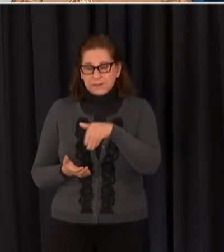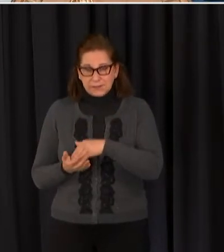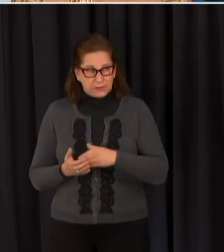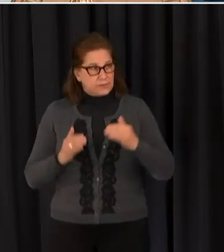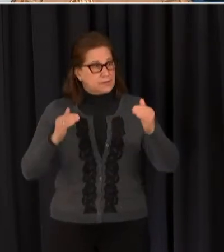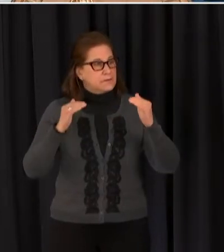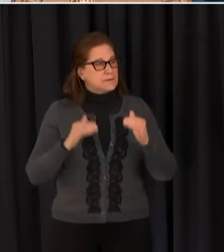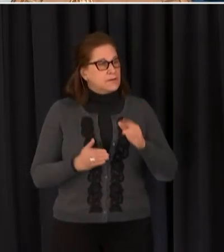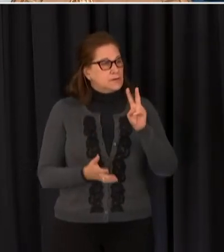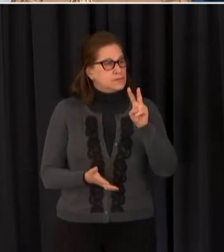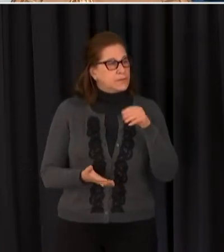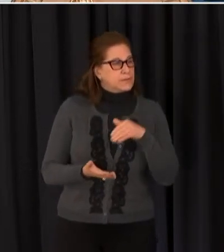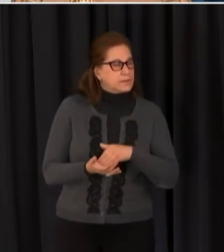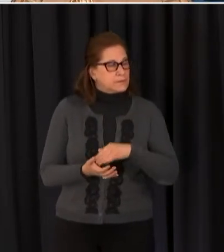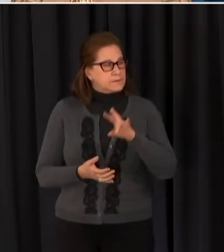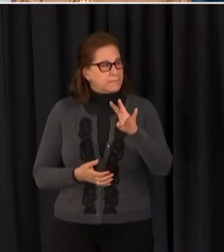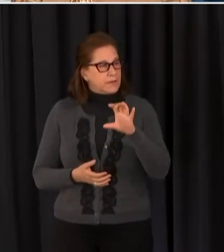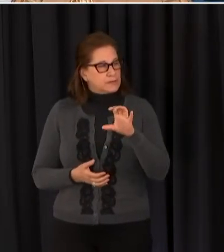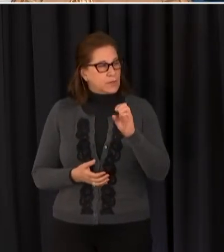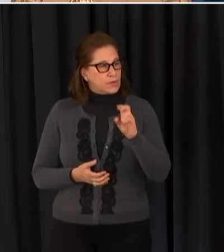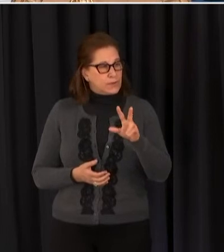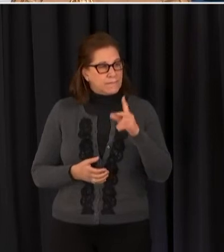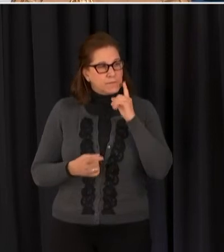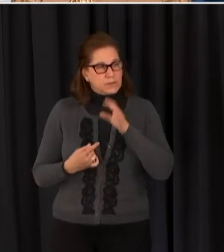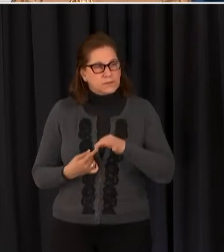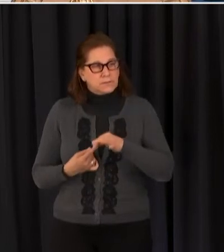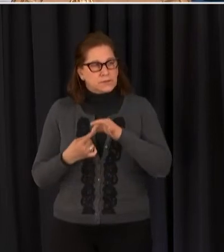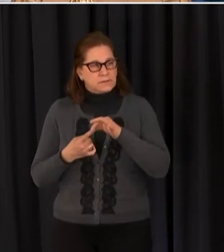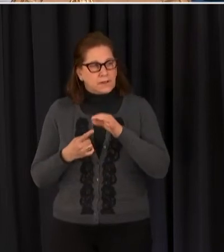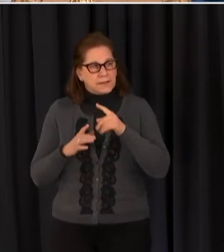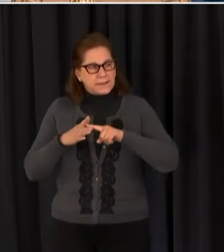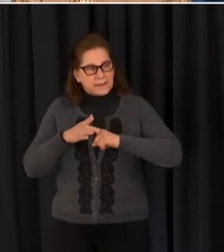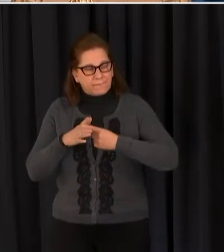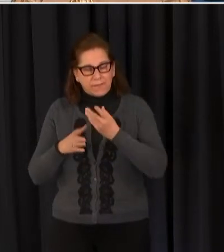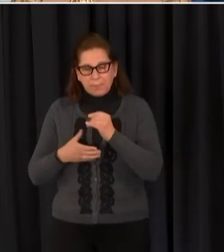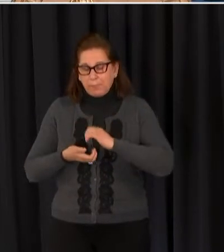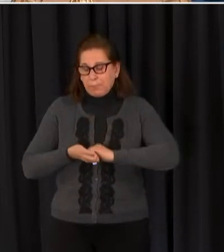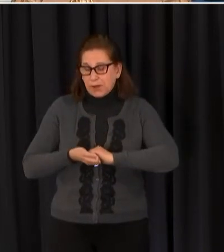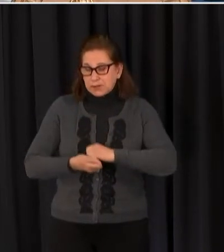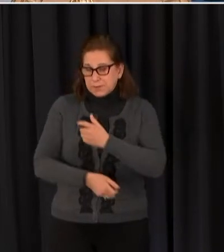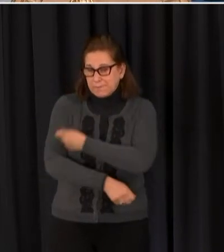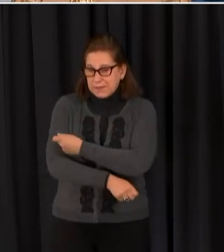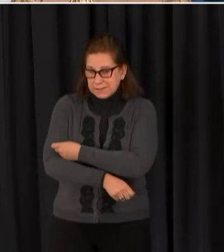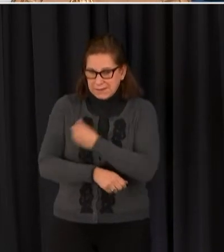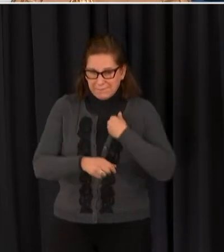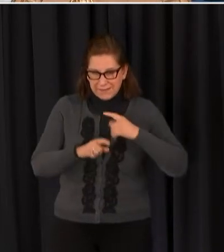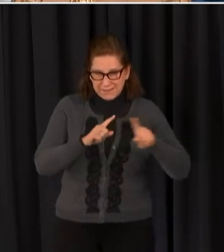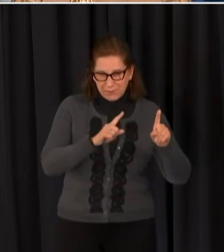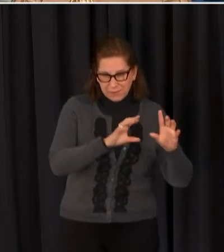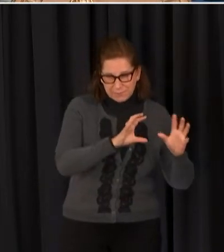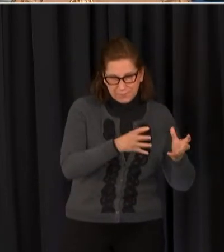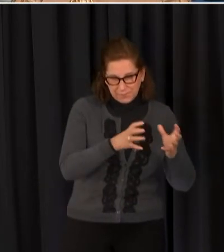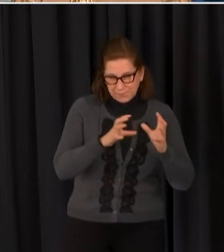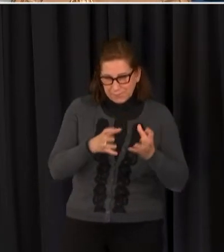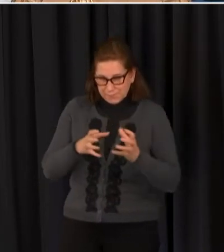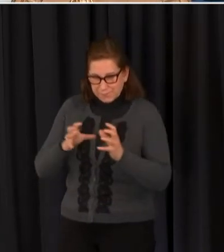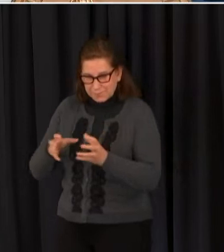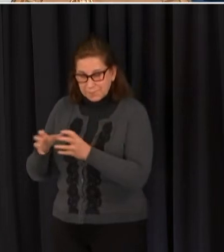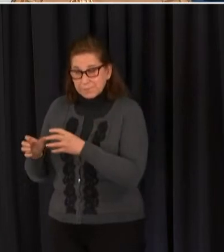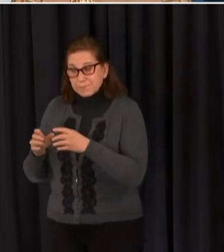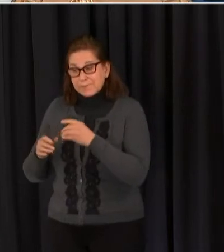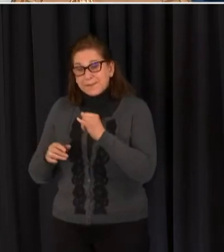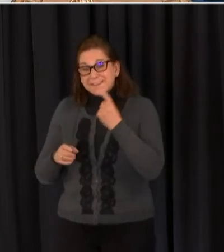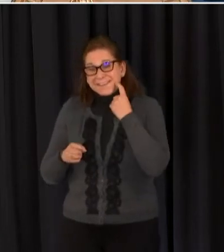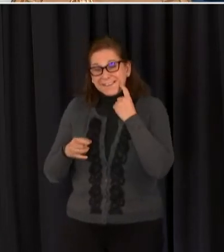for special initiatives and partnerships that are targeting vulnerable